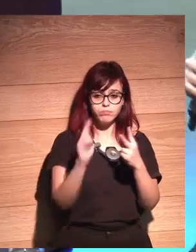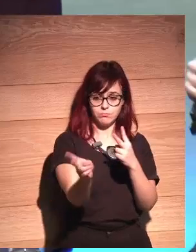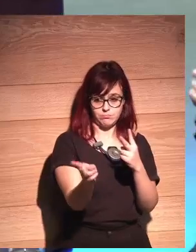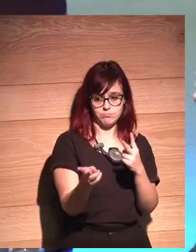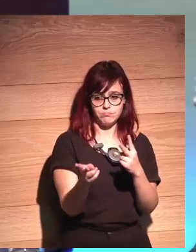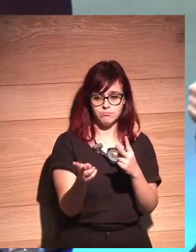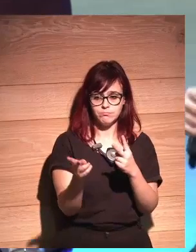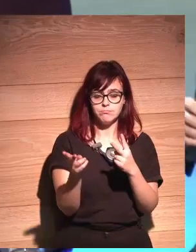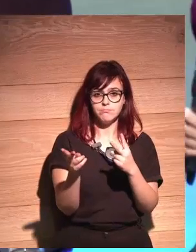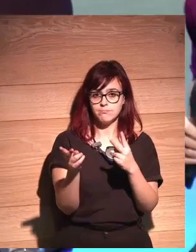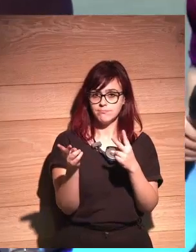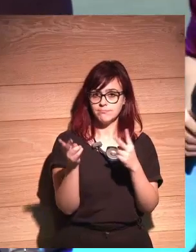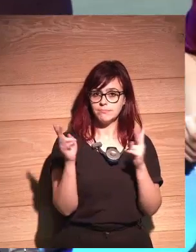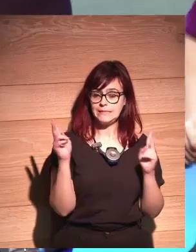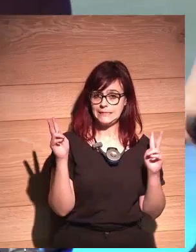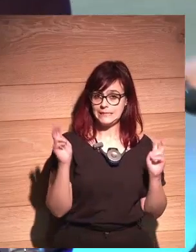2 points.